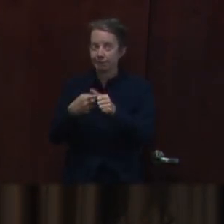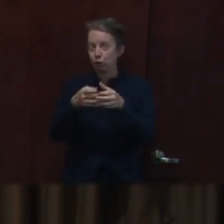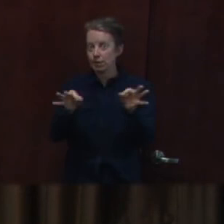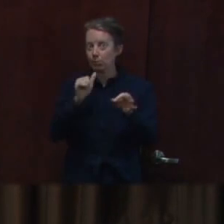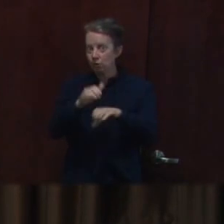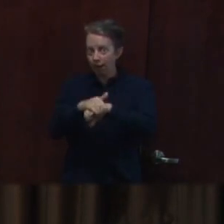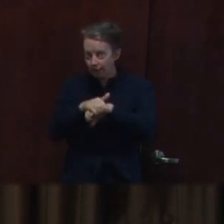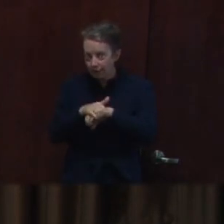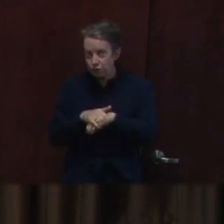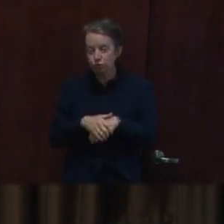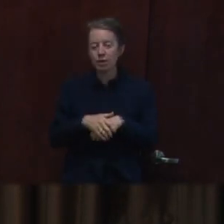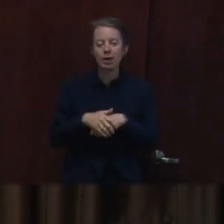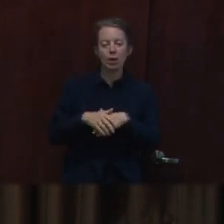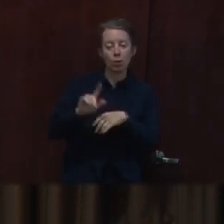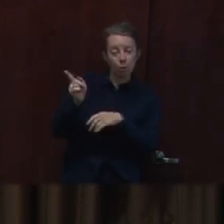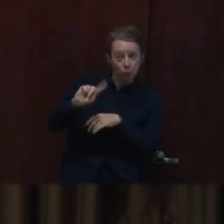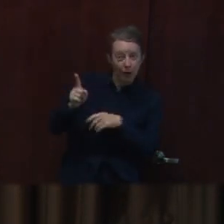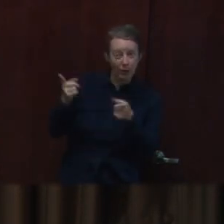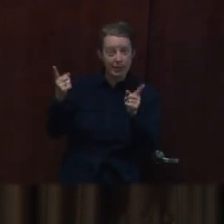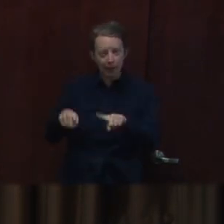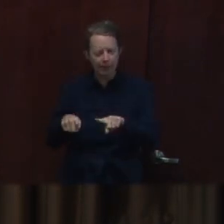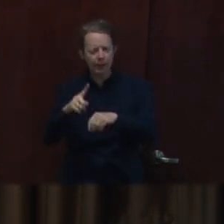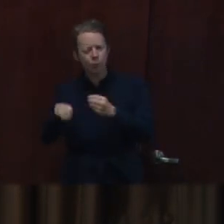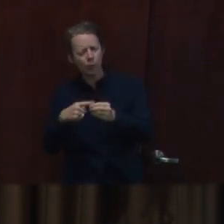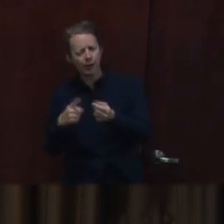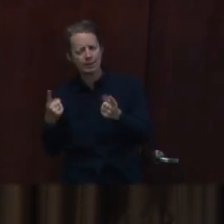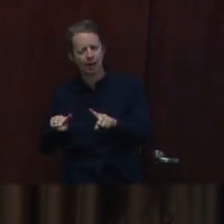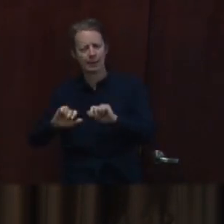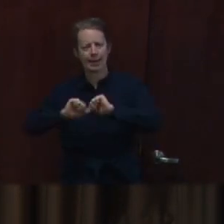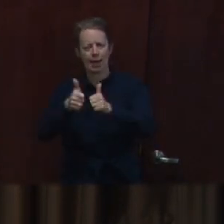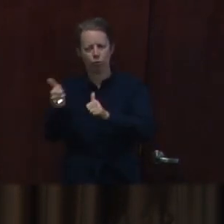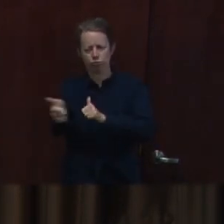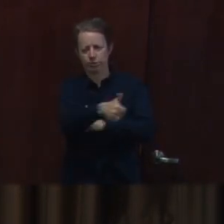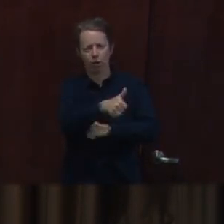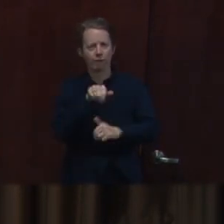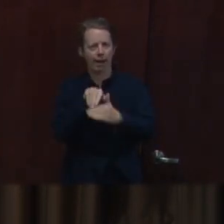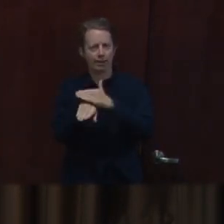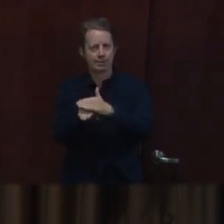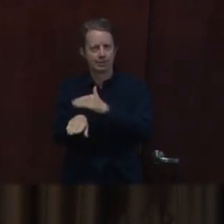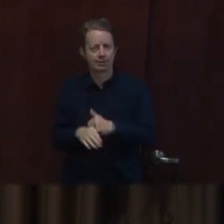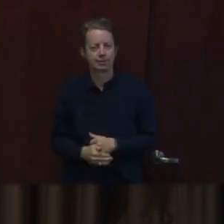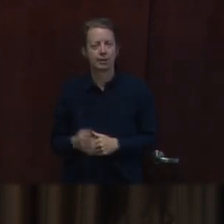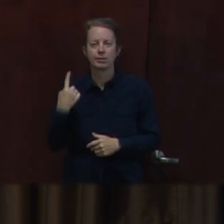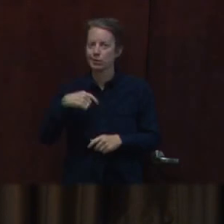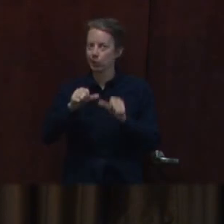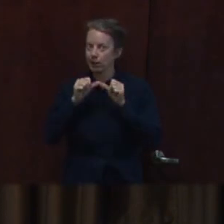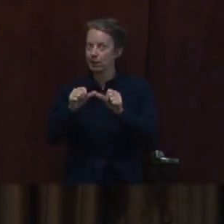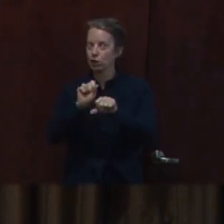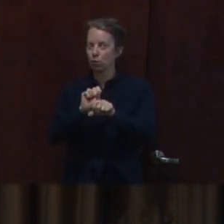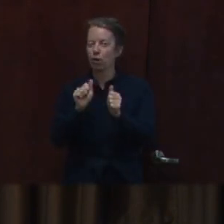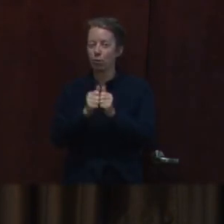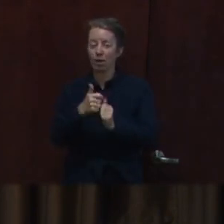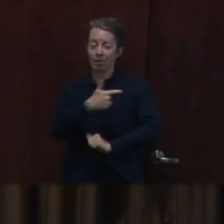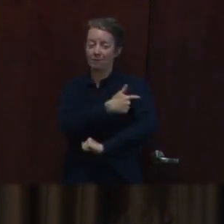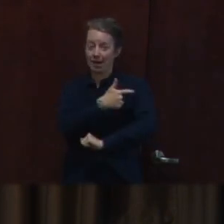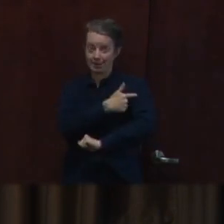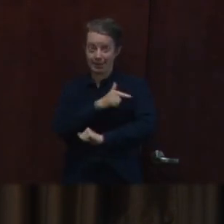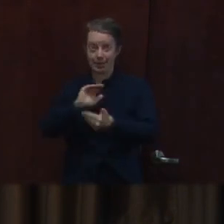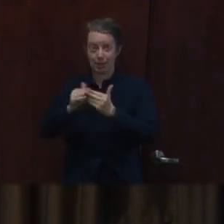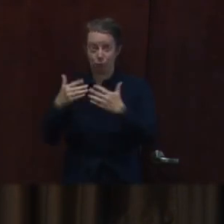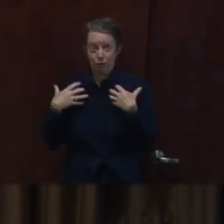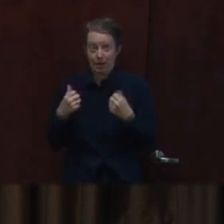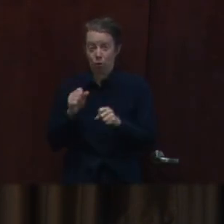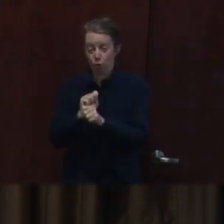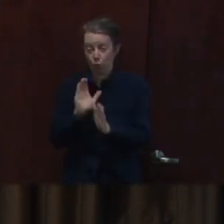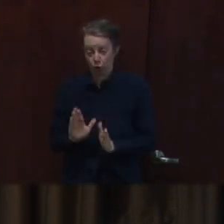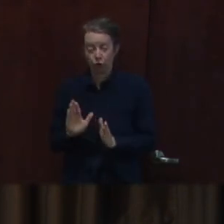are the things that are happening, when are they happening, and how can you access them. We continue to work, particularly with vaccine, with community health workers that are